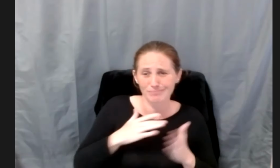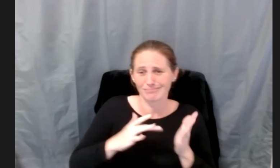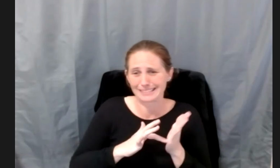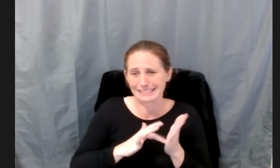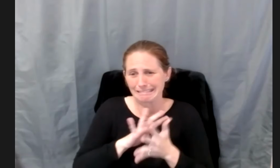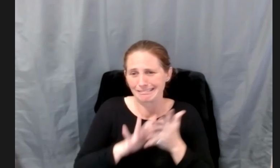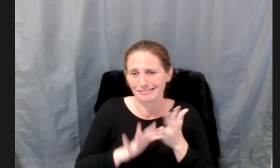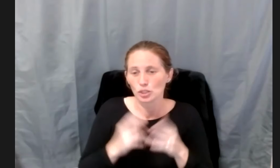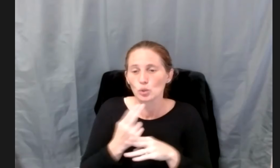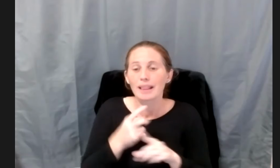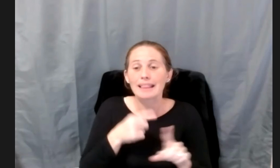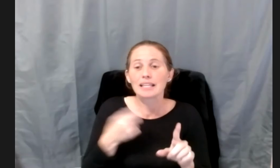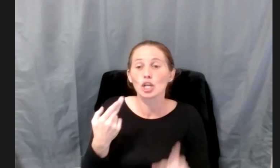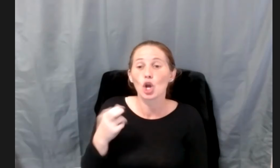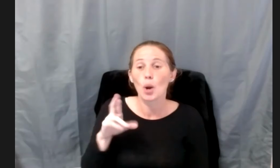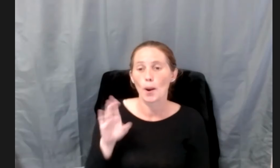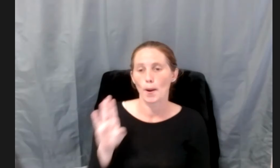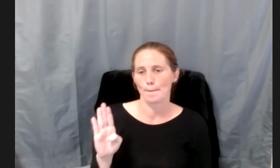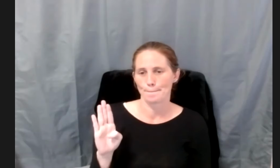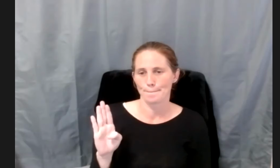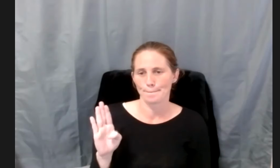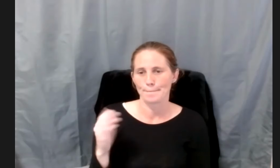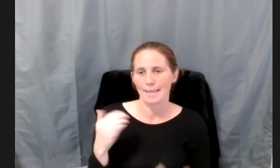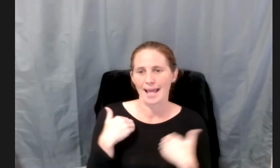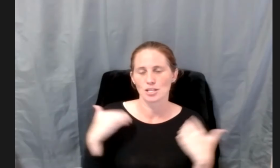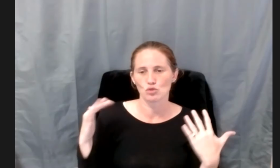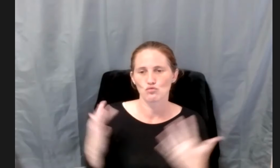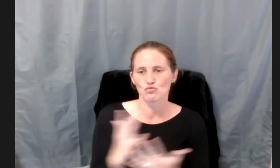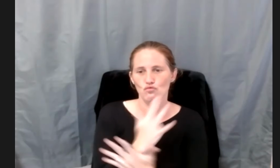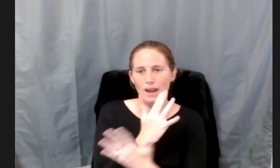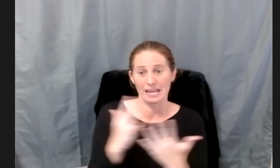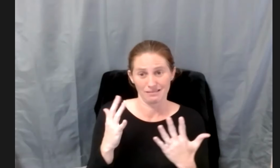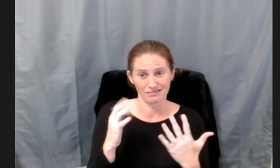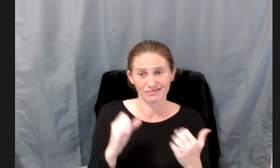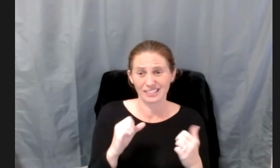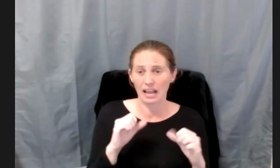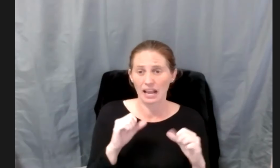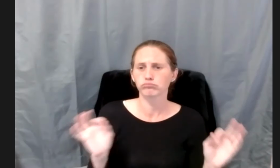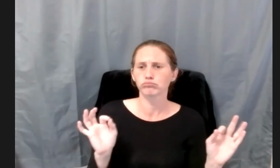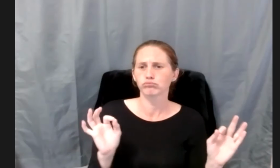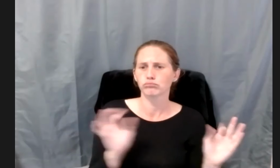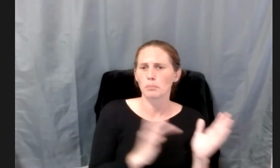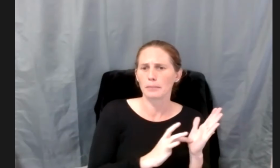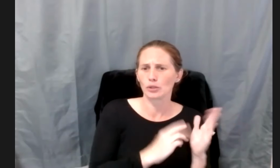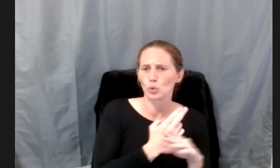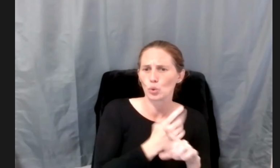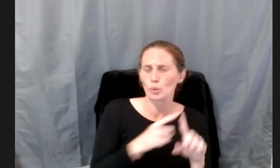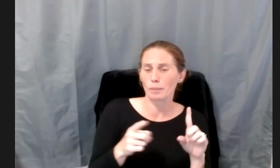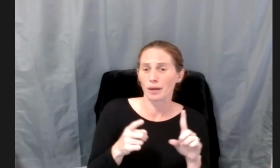um, these herbs have a range and, you know, it can have relatively little medicinal use, but highly psychedelic, for example,